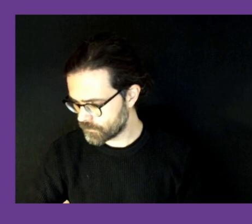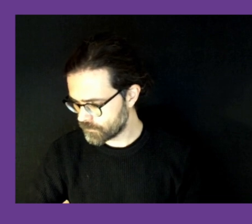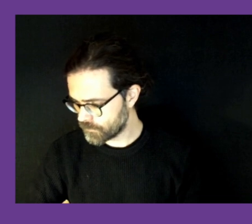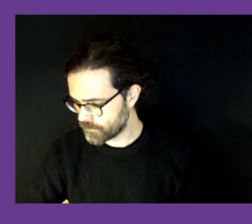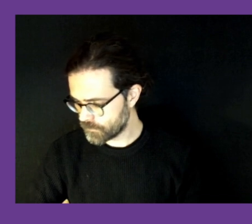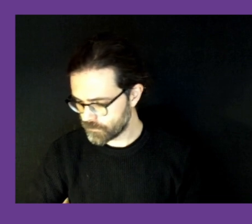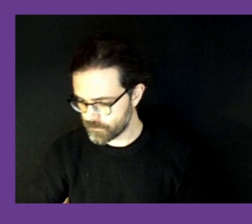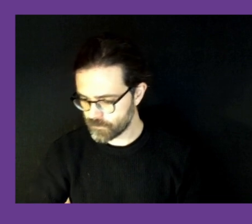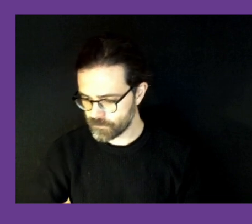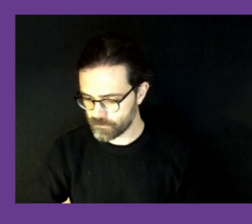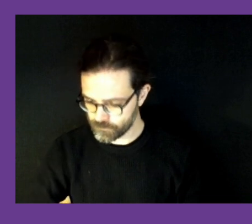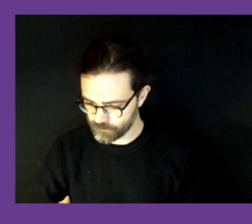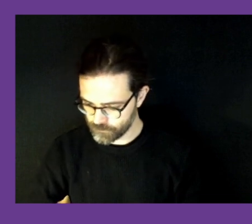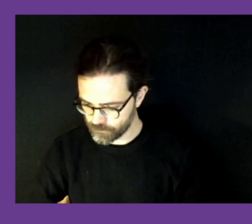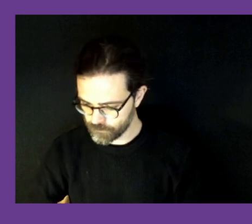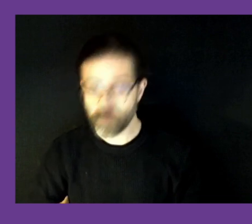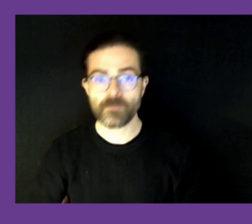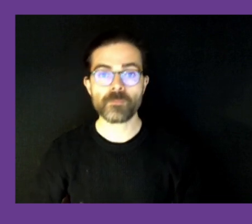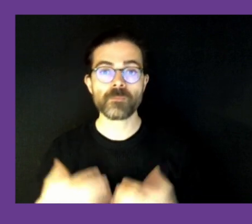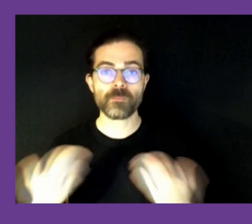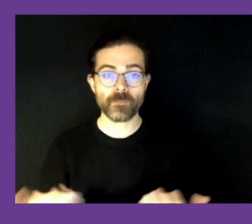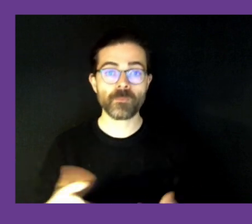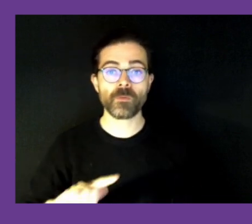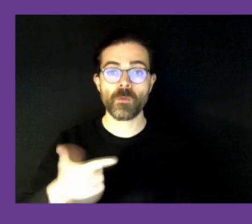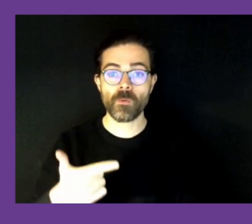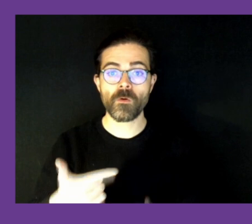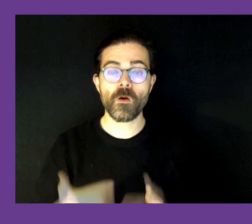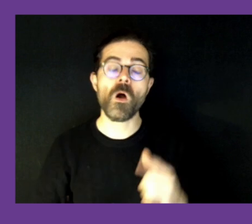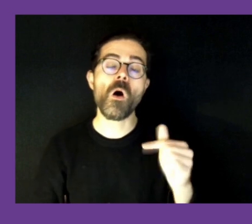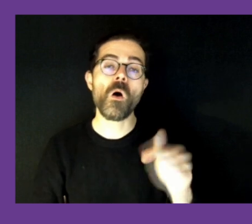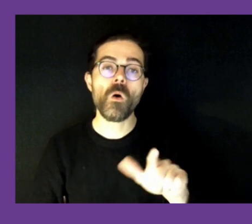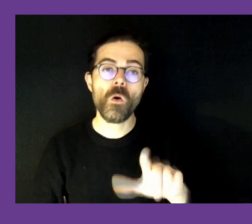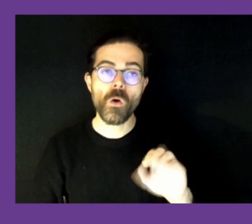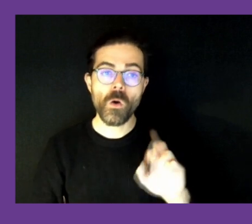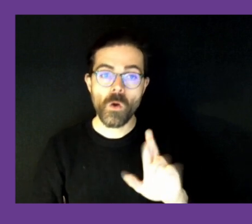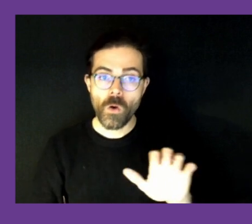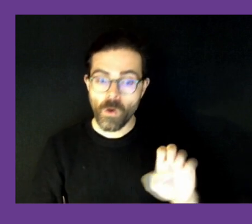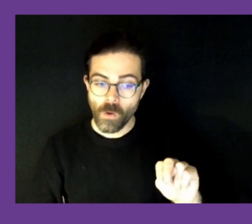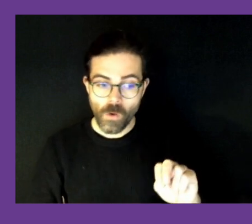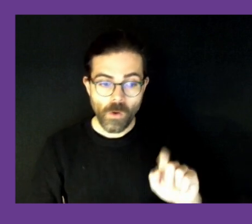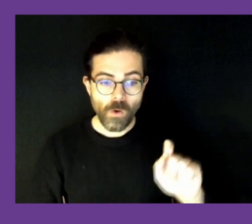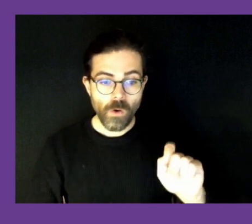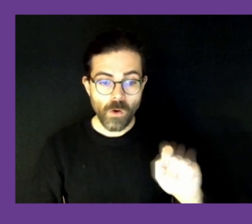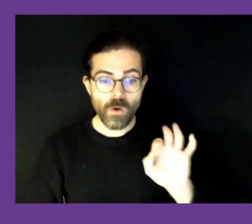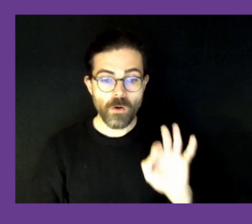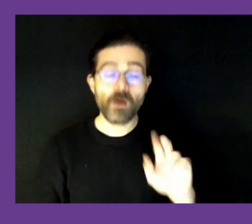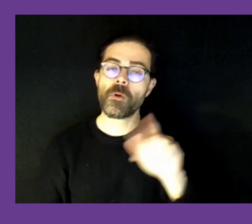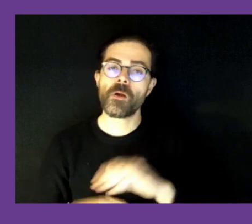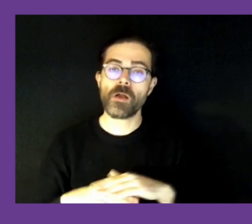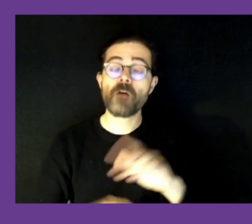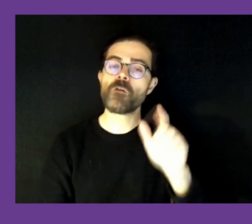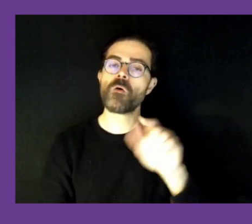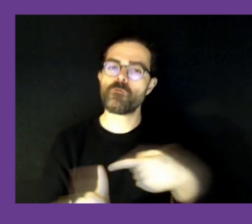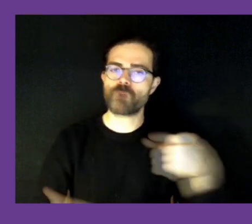the CENSELEC and ETSI Joint Technical Body on e-accessibility,